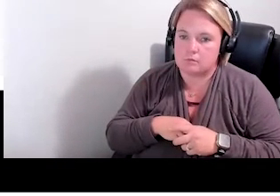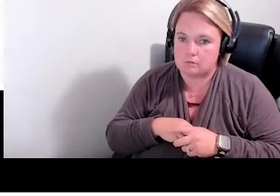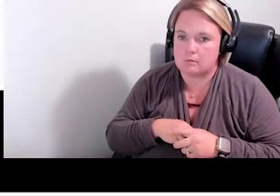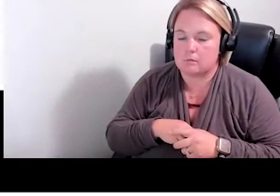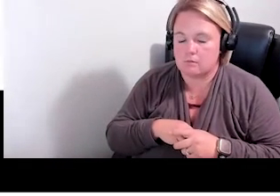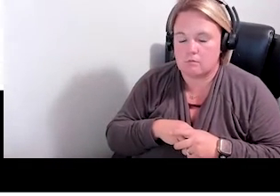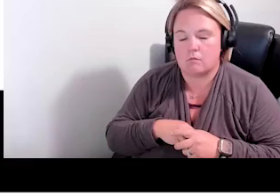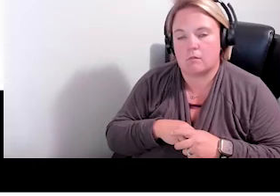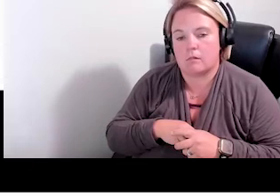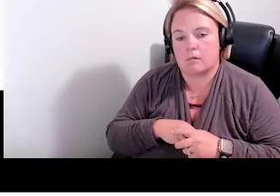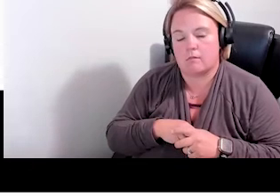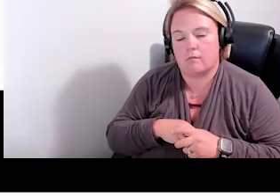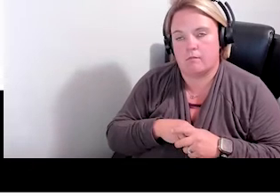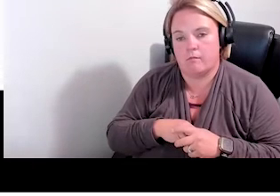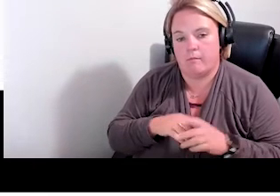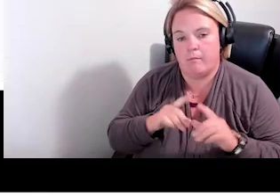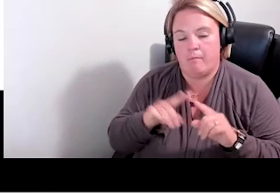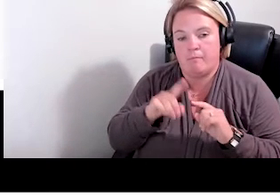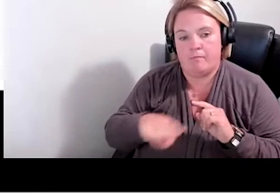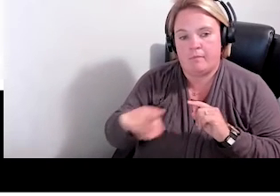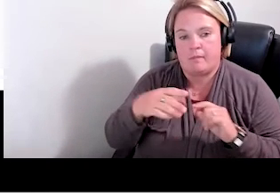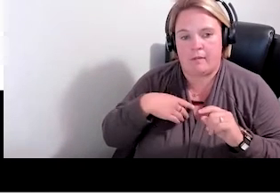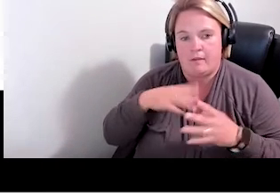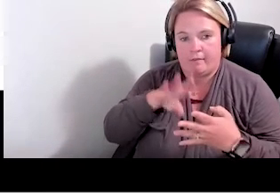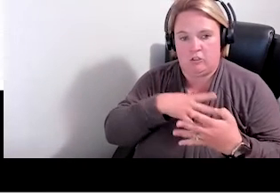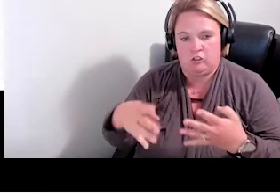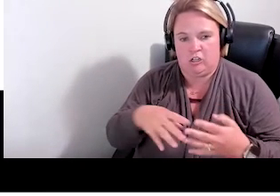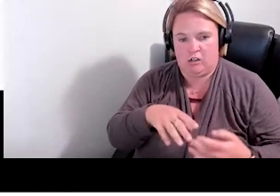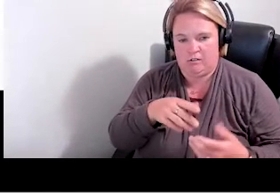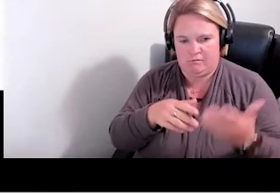But you guys got these gnarly charts in front of you.